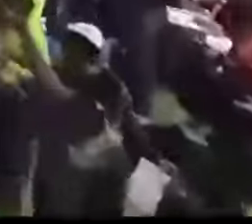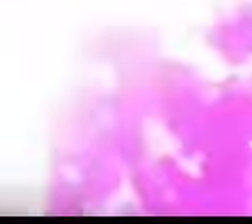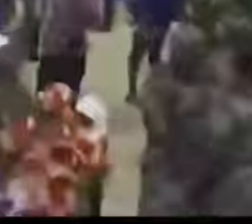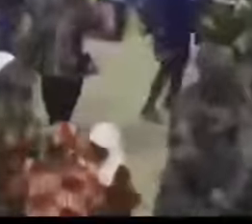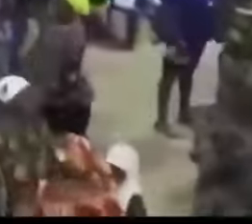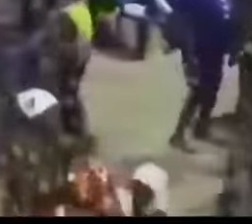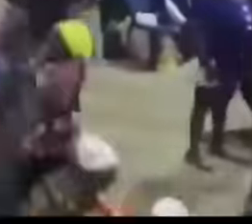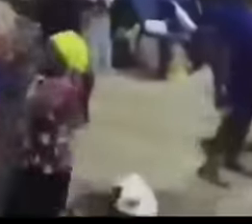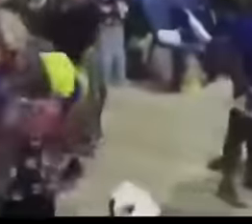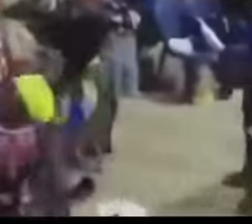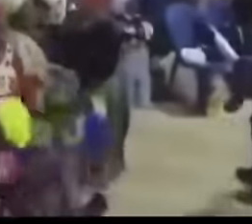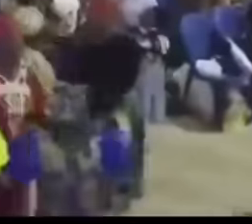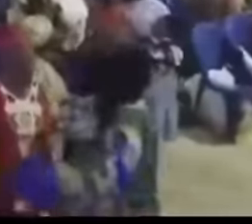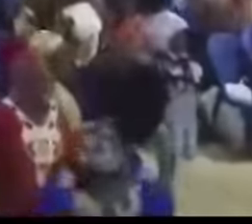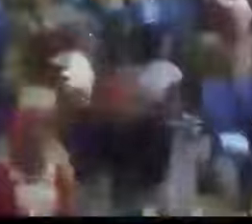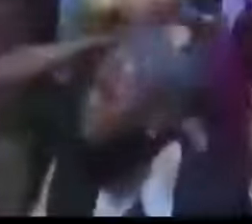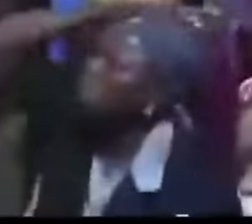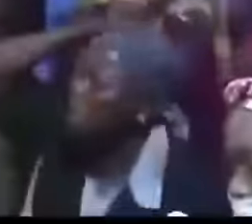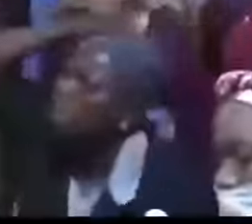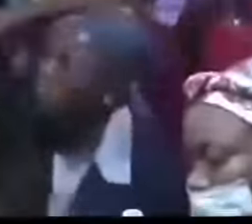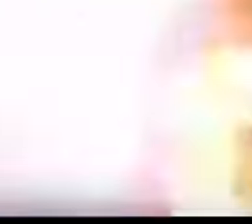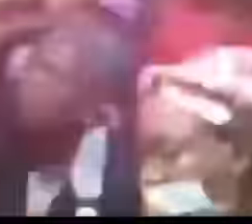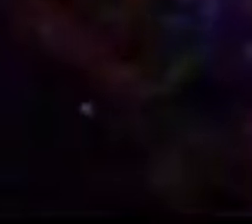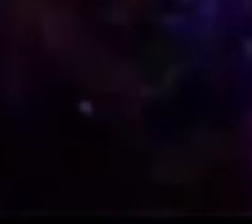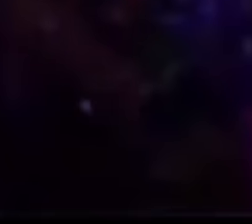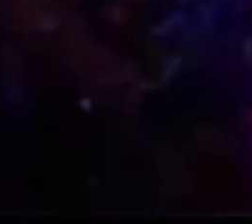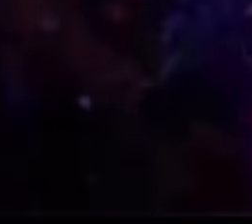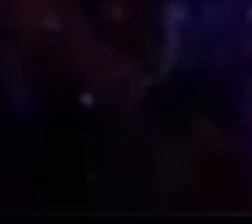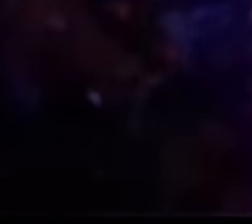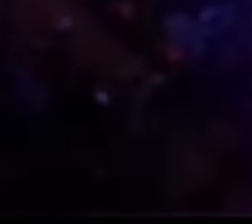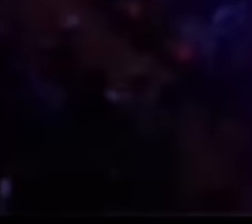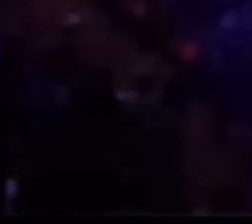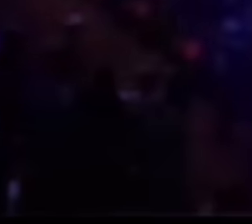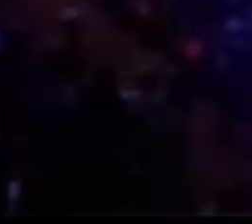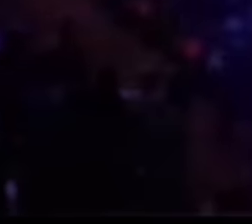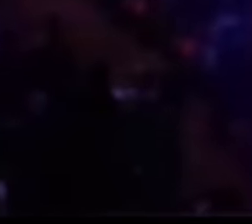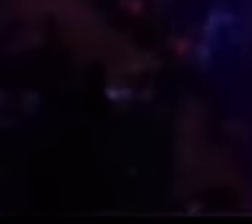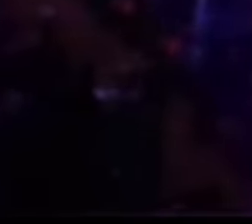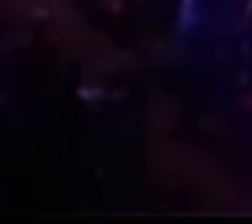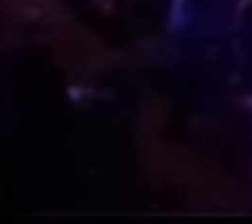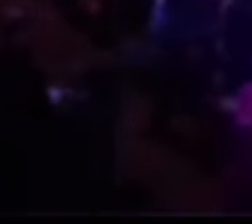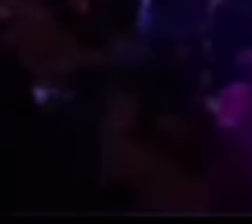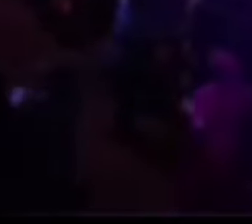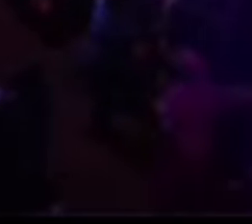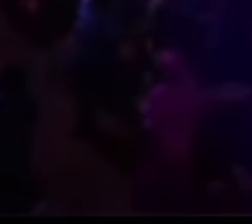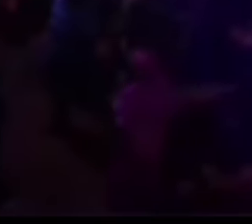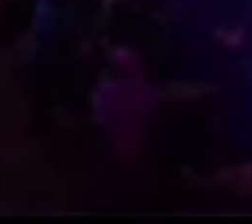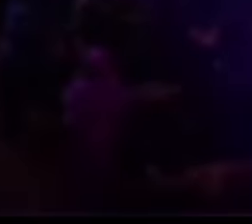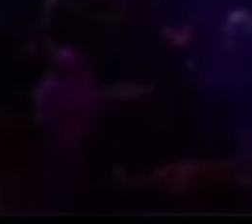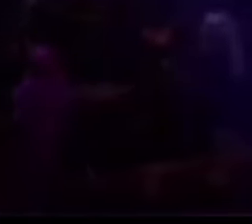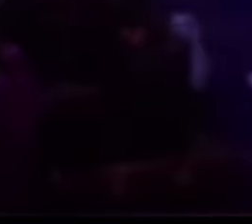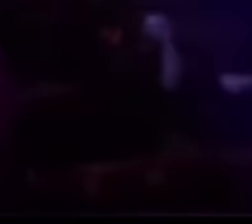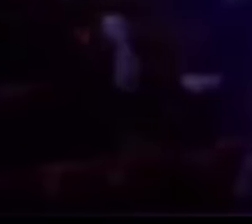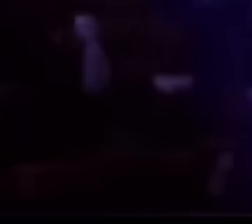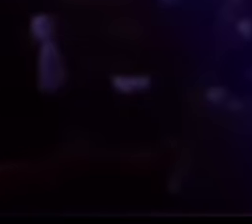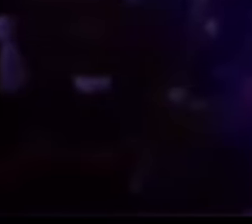ti shi ya nuna na ton shi le ni be. Ni wale yi kama yi. Get the tabati one one one on your Wednesday, November 29. Only that you